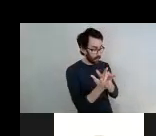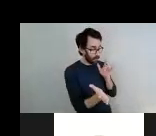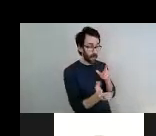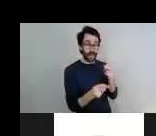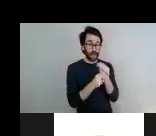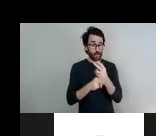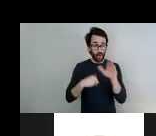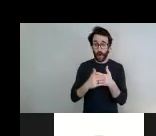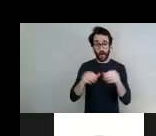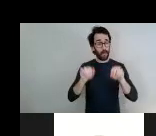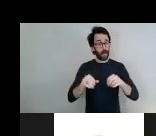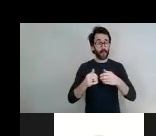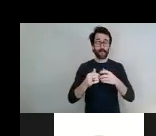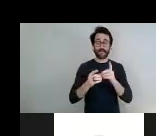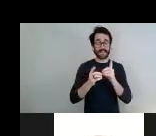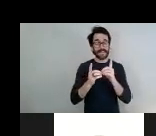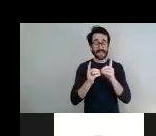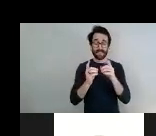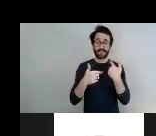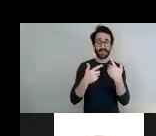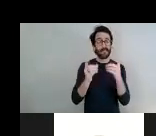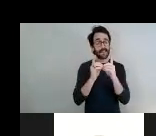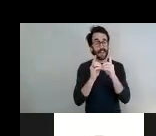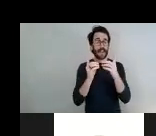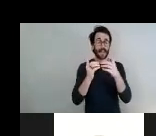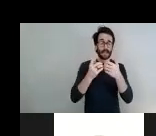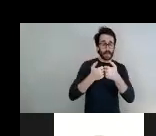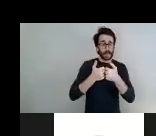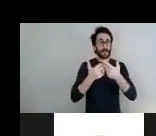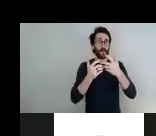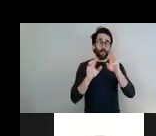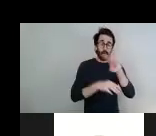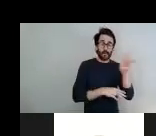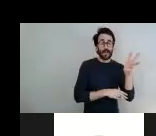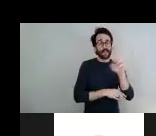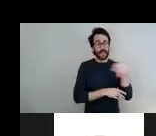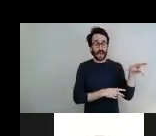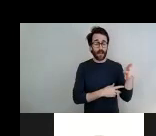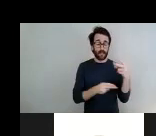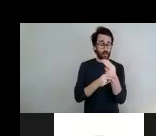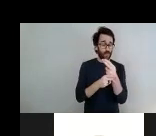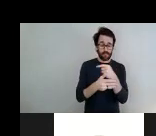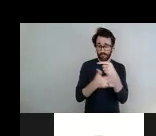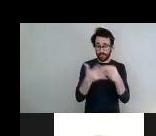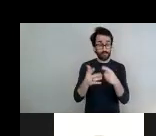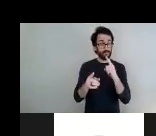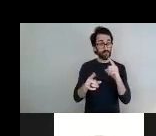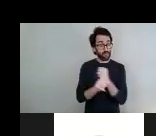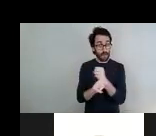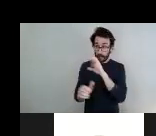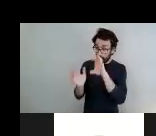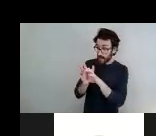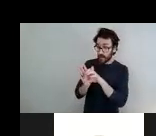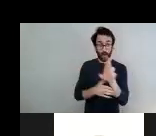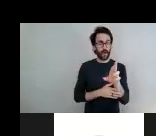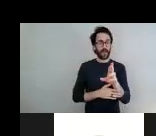site available to contact their victims. Their accounts are created using photos stolen from legitimate people. Their